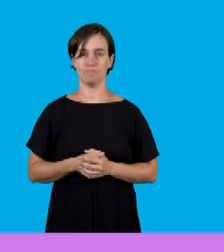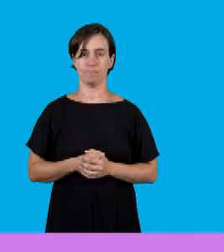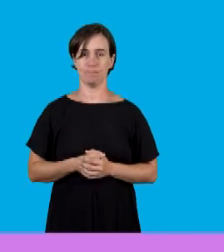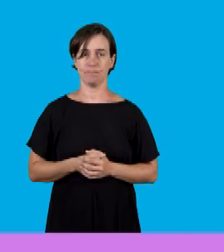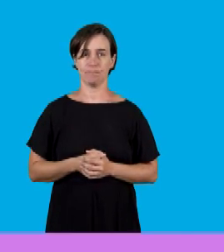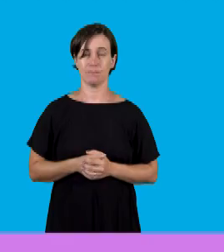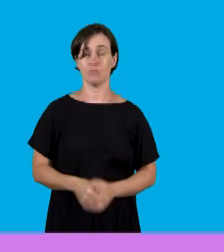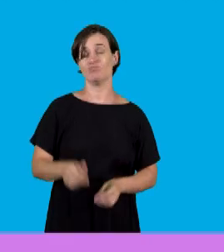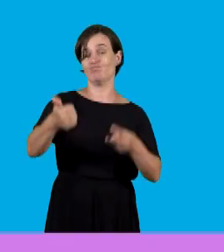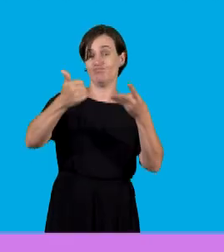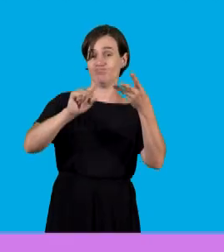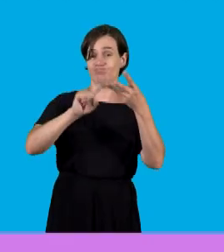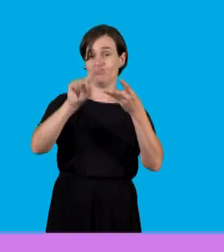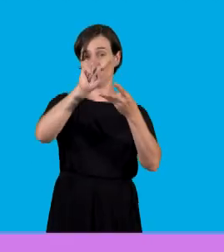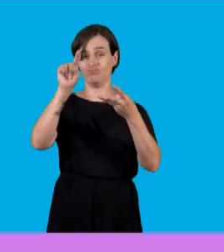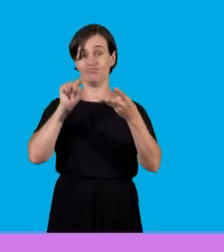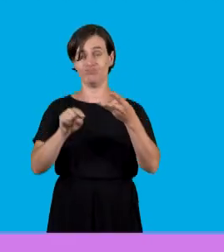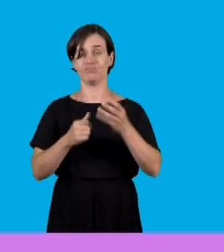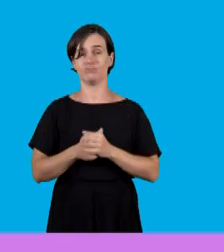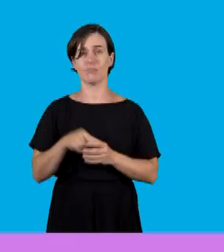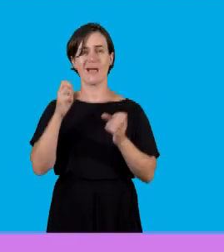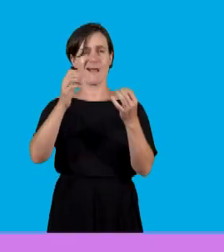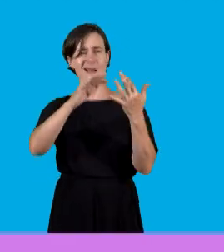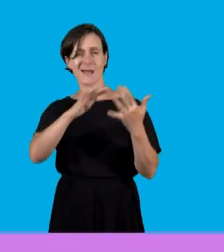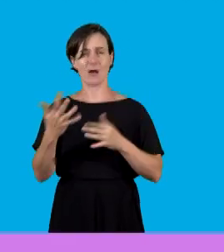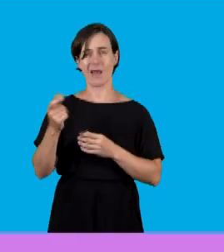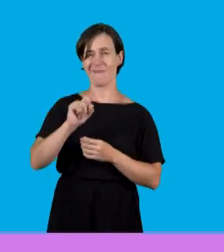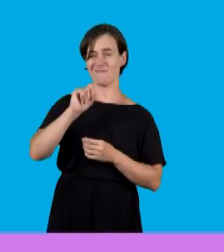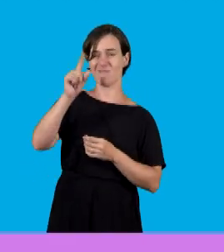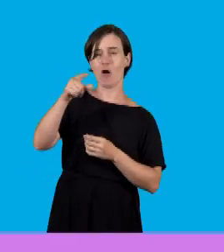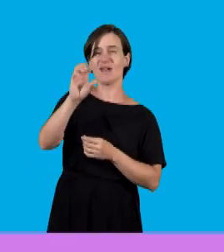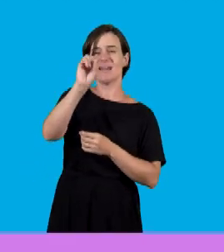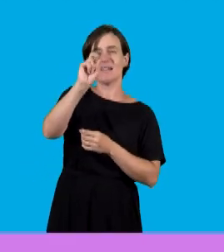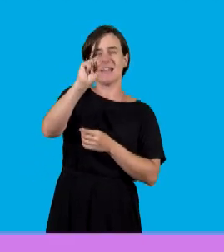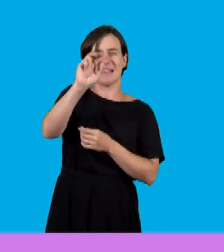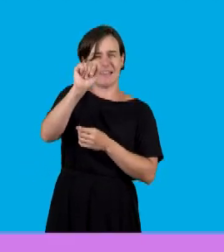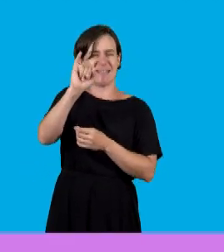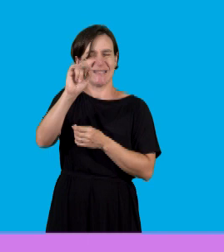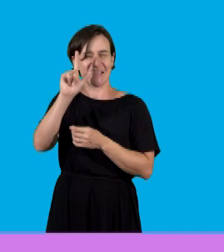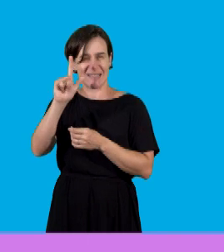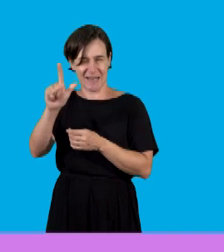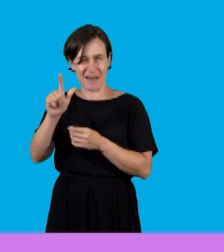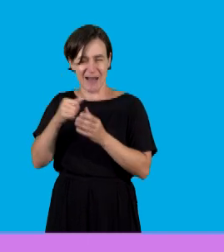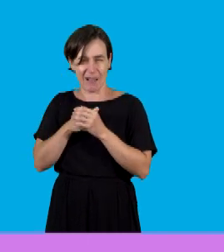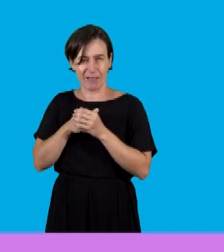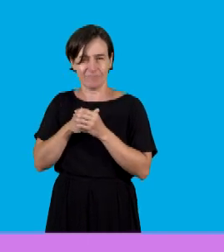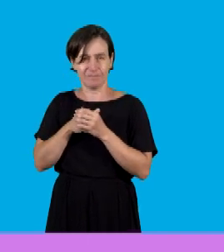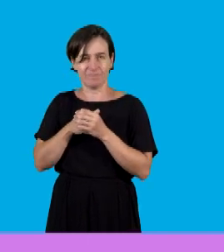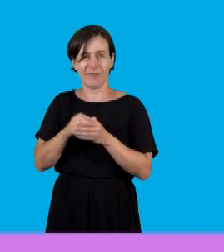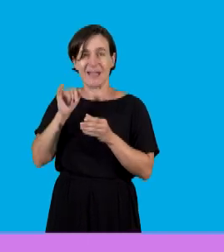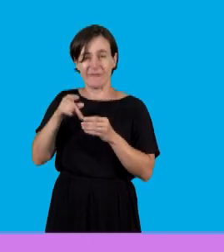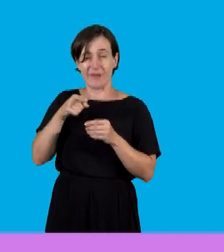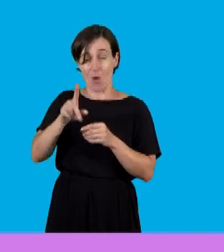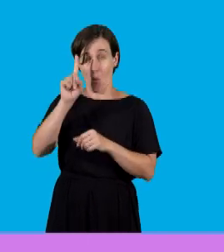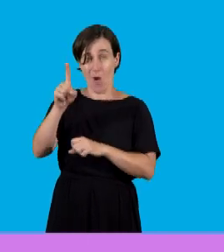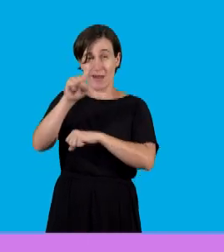Okay, then the next question, calculate the total distance of a snail. Calculate the total distance a